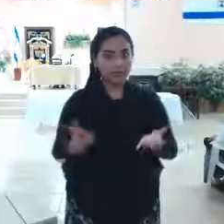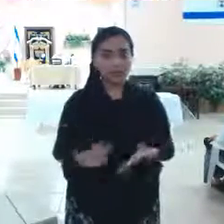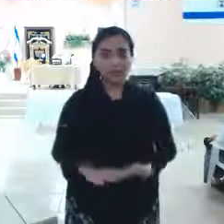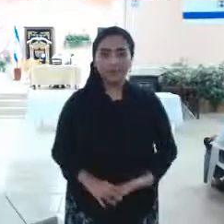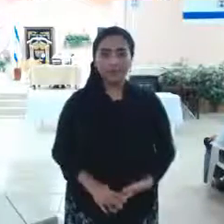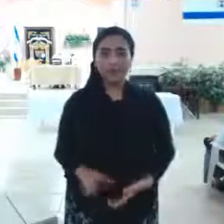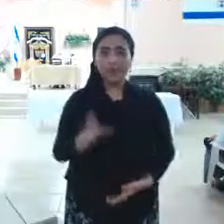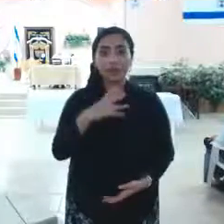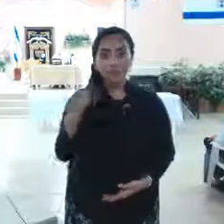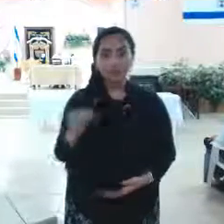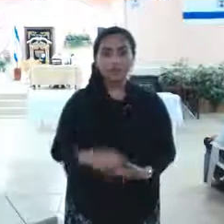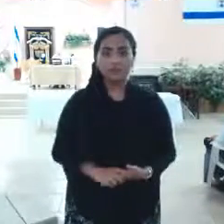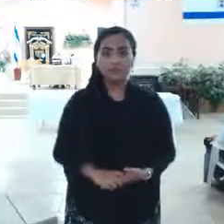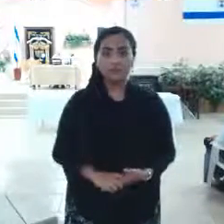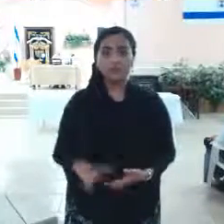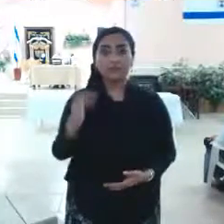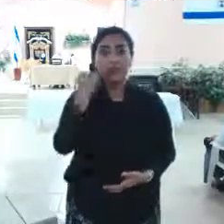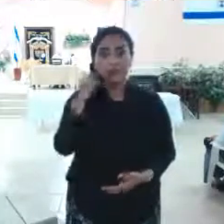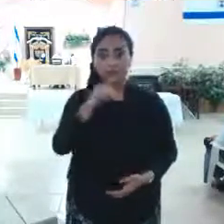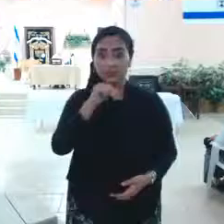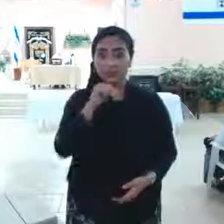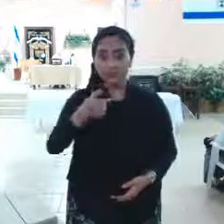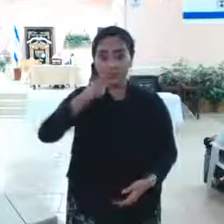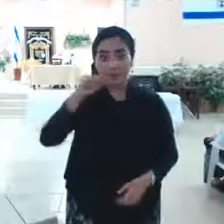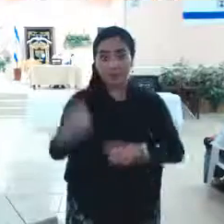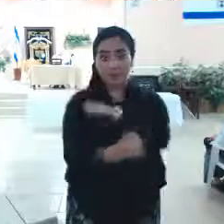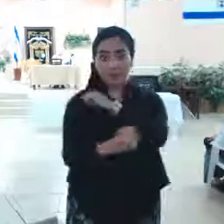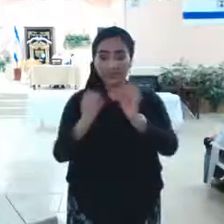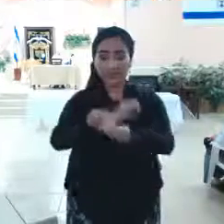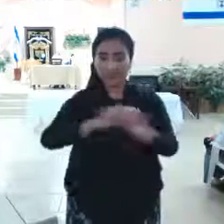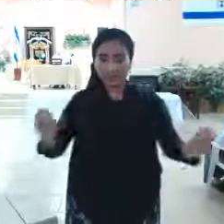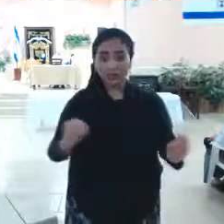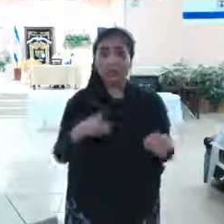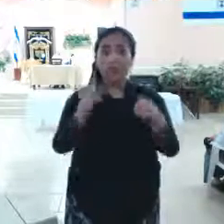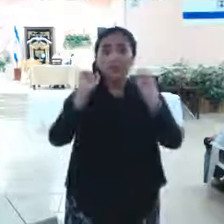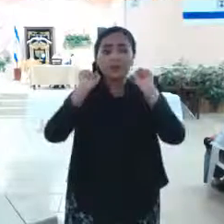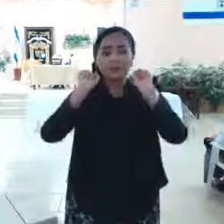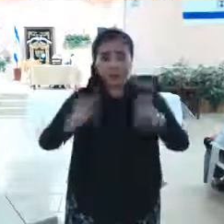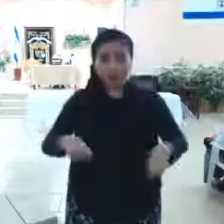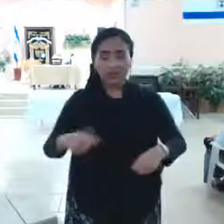here. So, if we didn't take a Pesach,